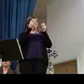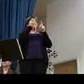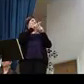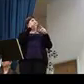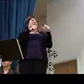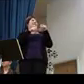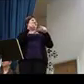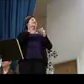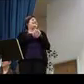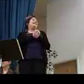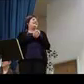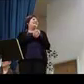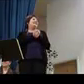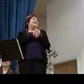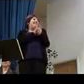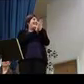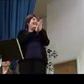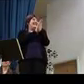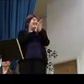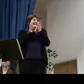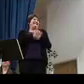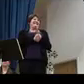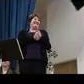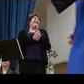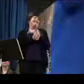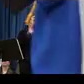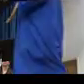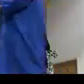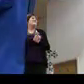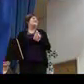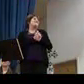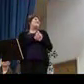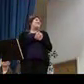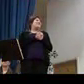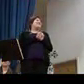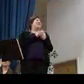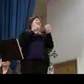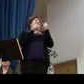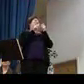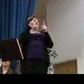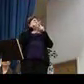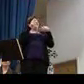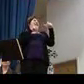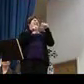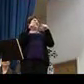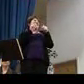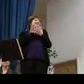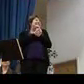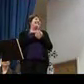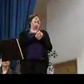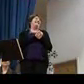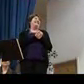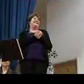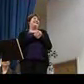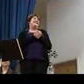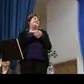Assistant. Benjamin Campbell, Associate of Applied Science, Medical Assistant, Assessment of Arts, General